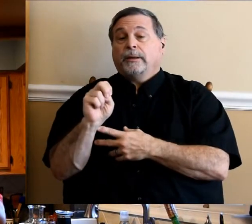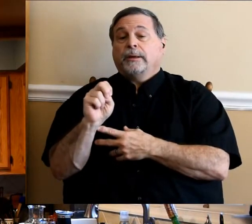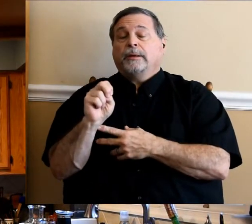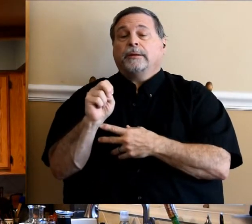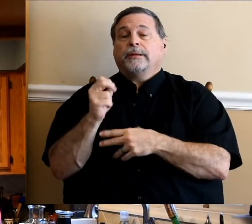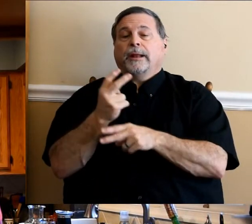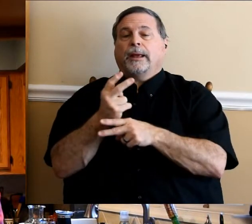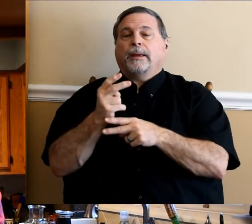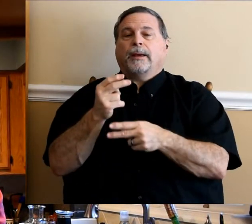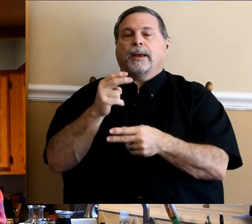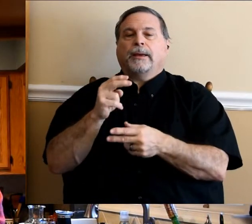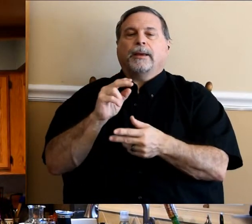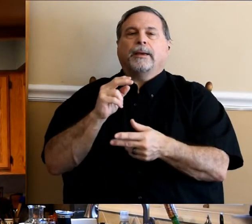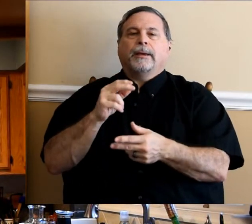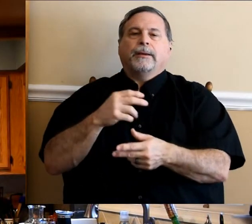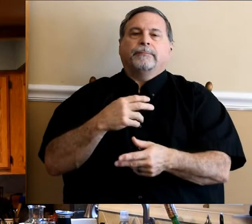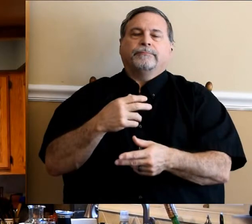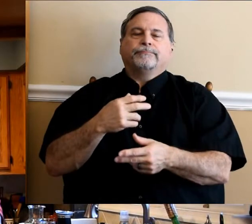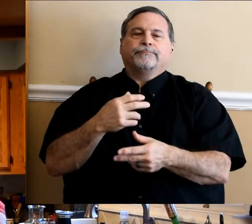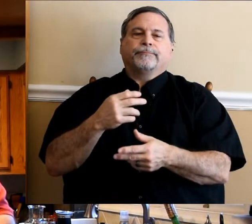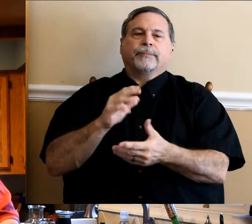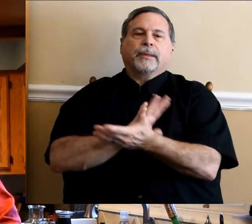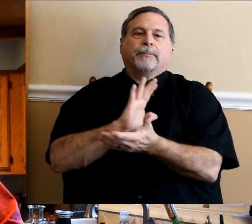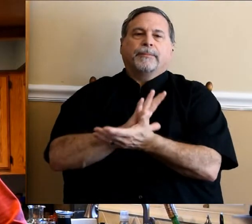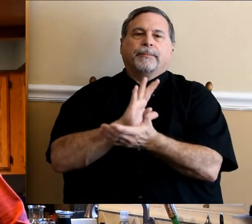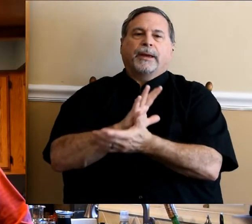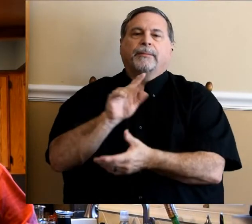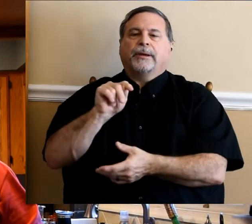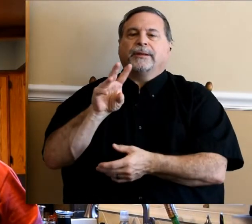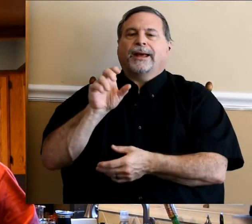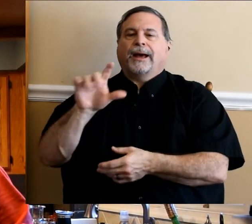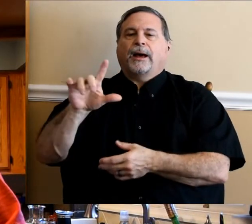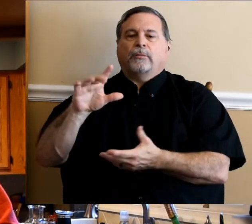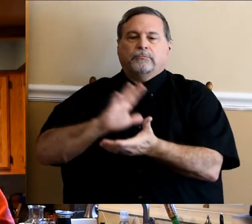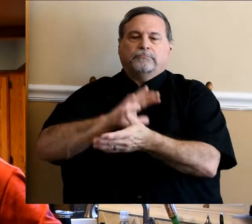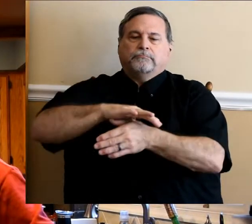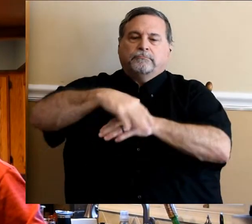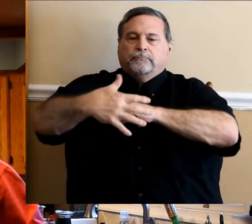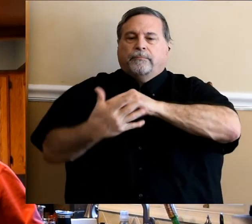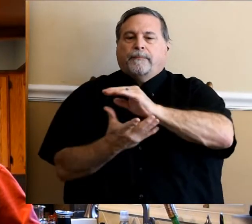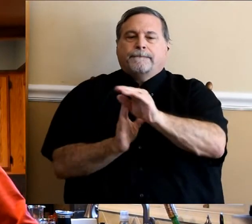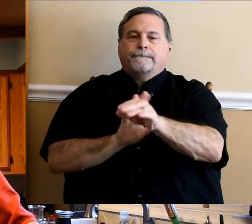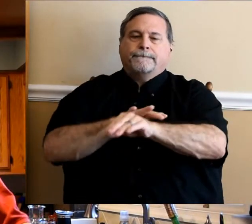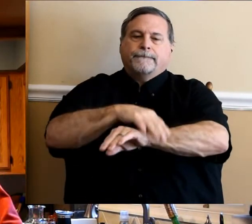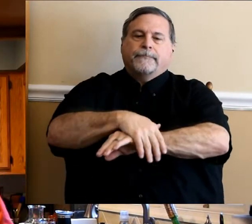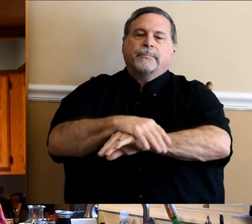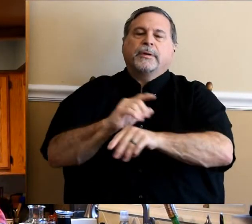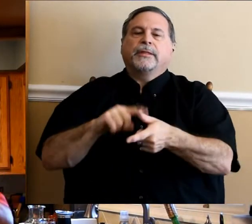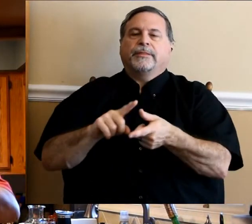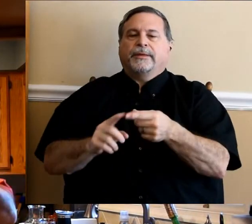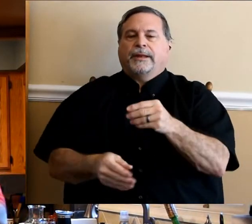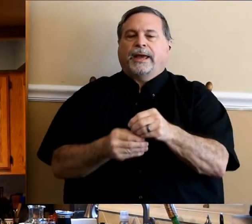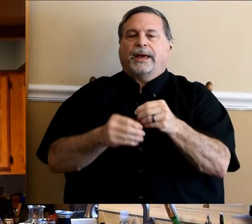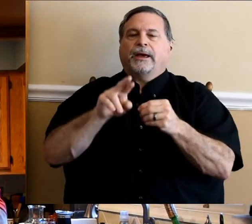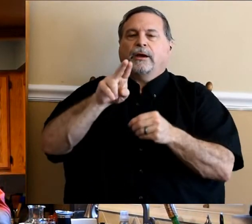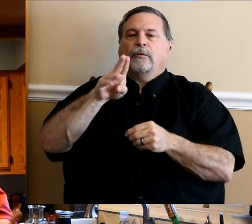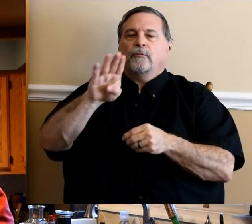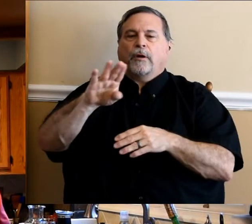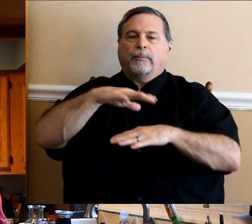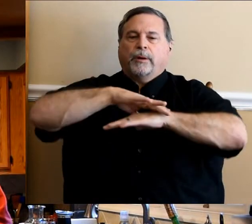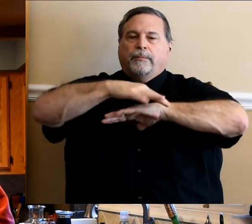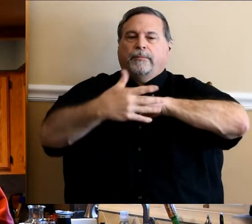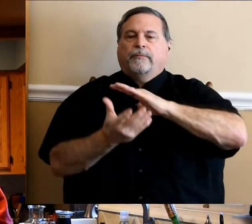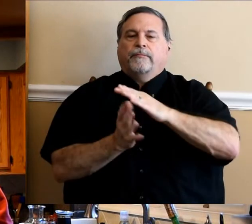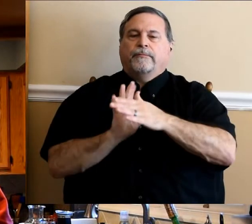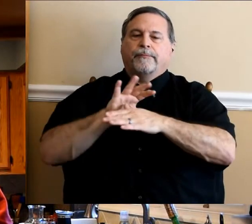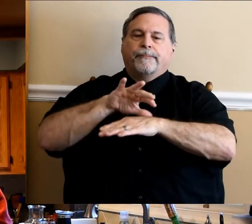we did a paper towel to soak up any excess brine. we took the mixture, put it all